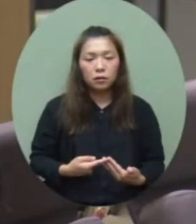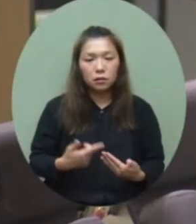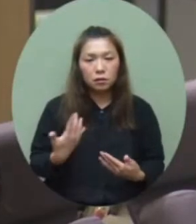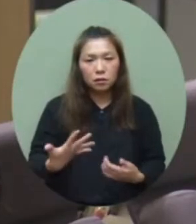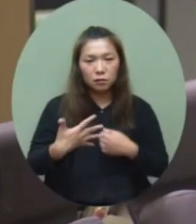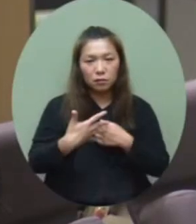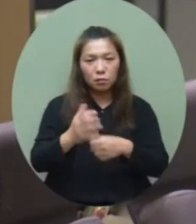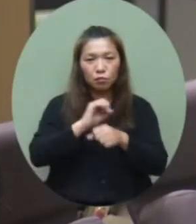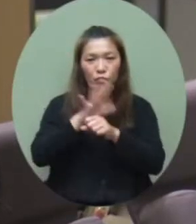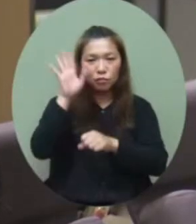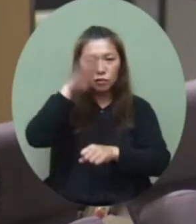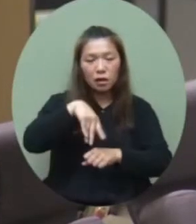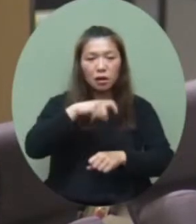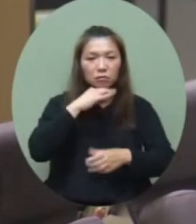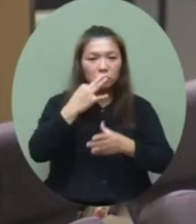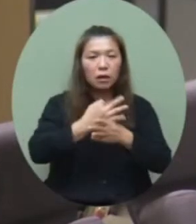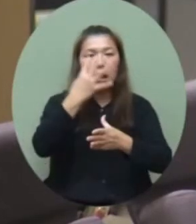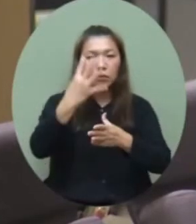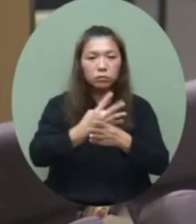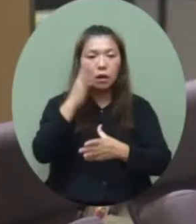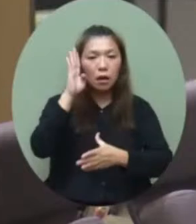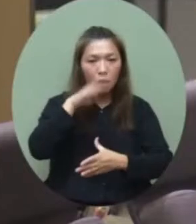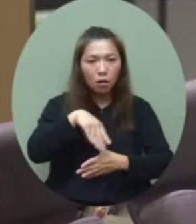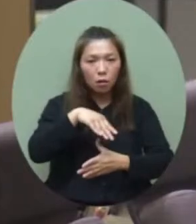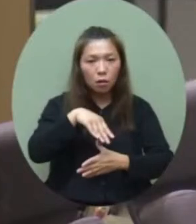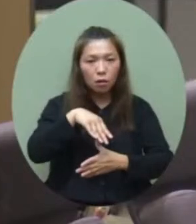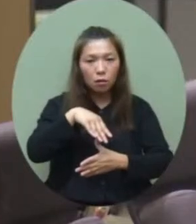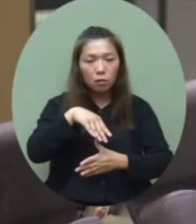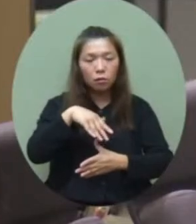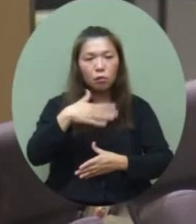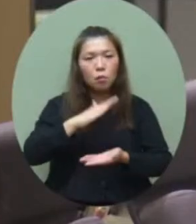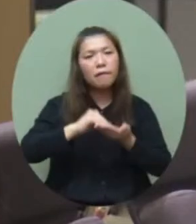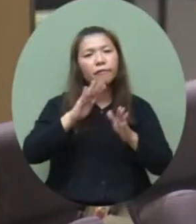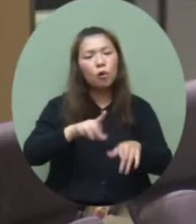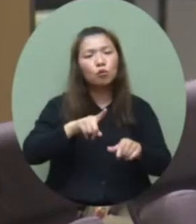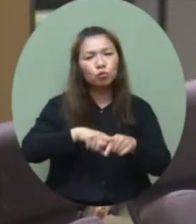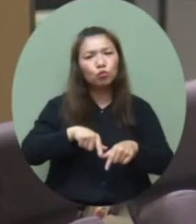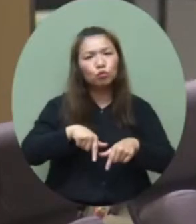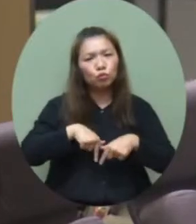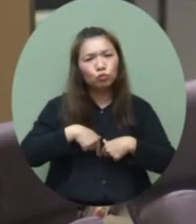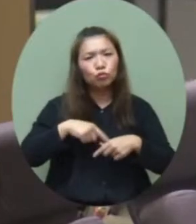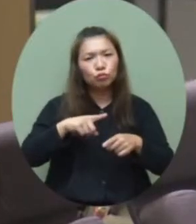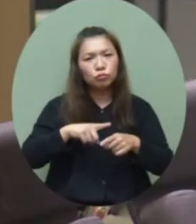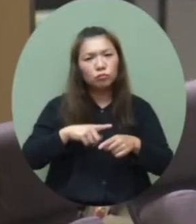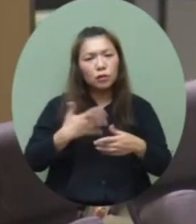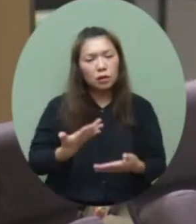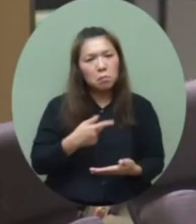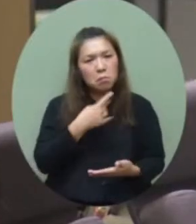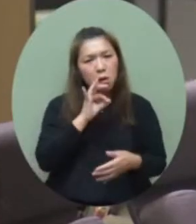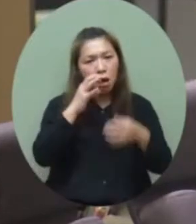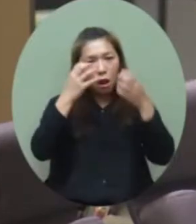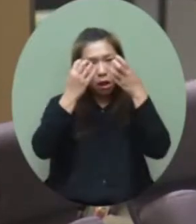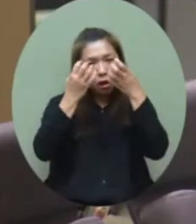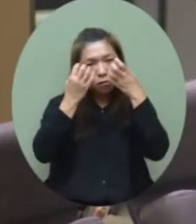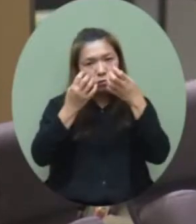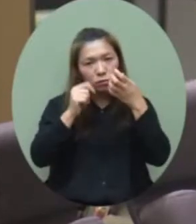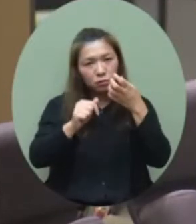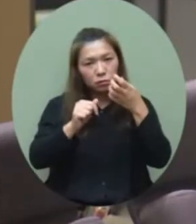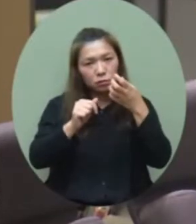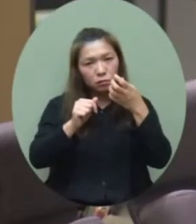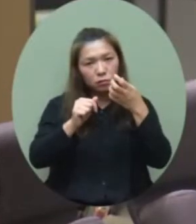wave, has CHP noticed any increase in the number of people who are